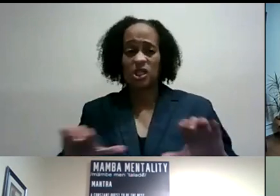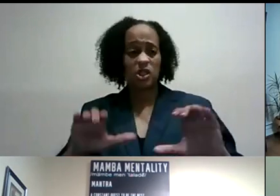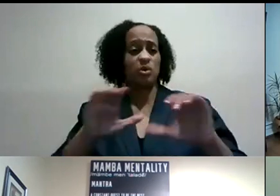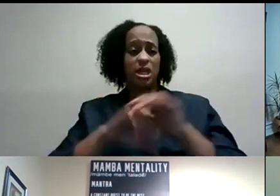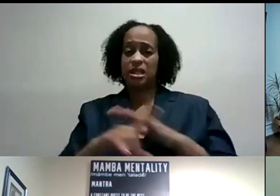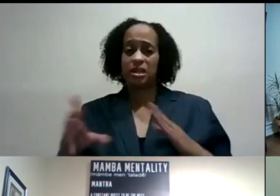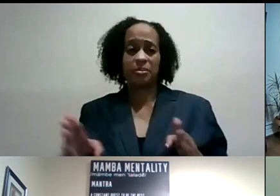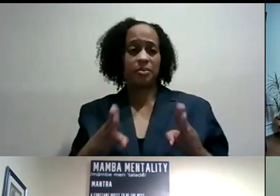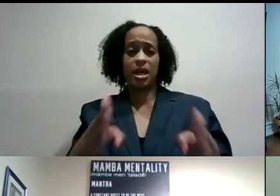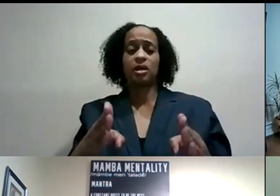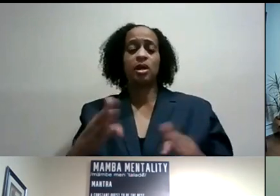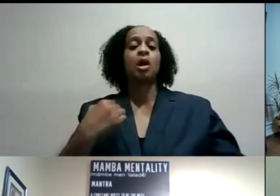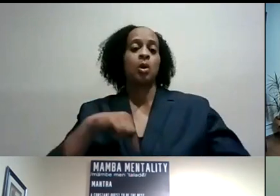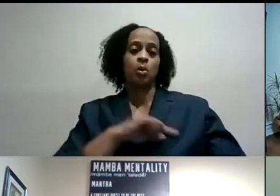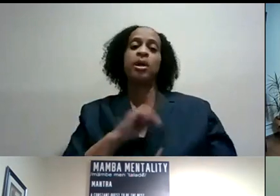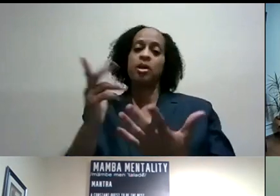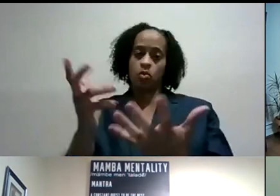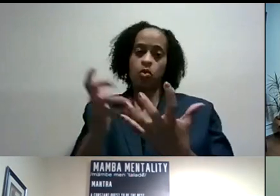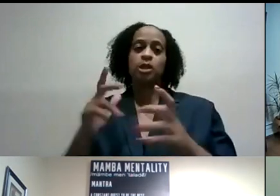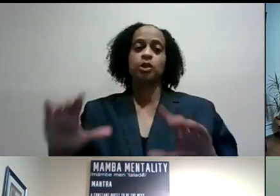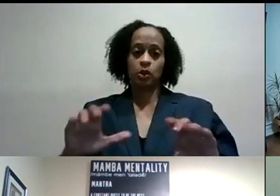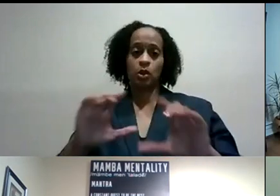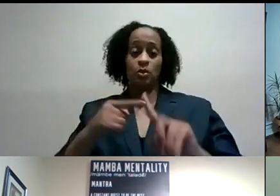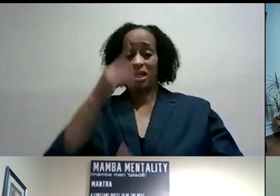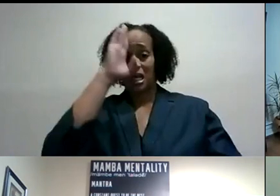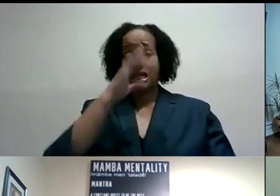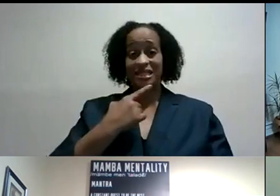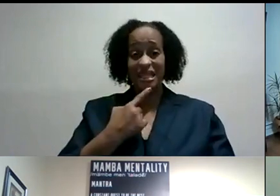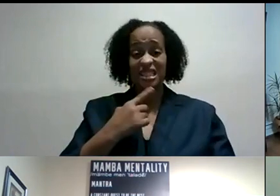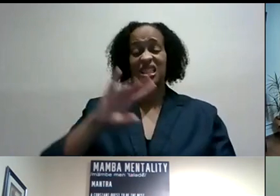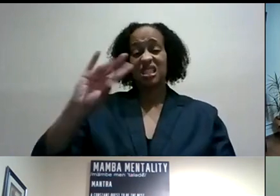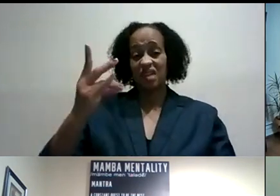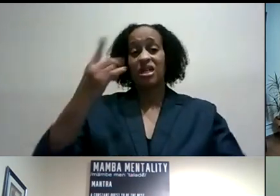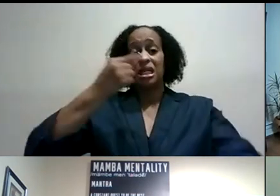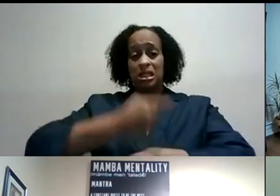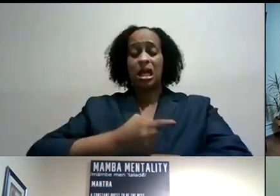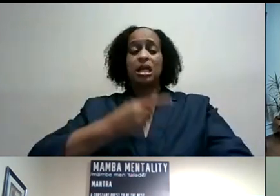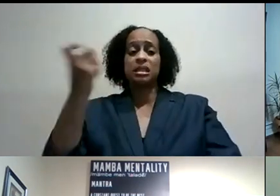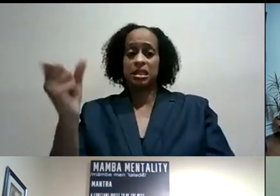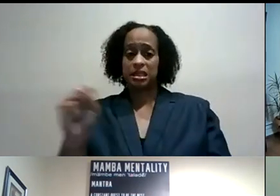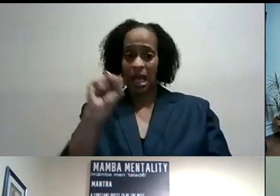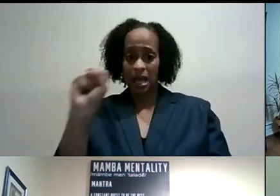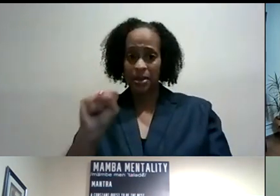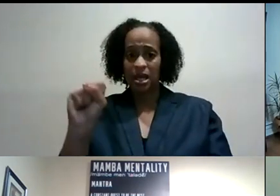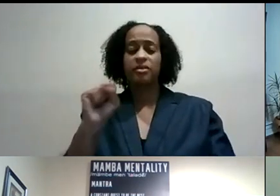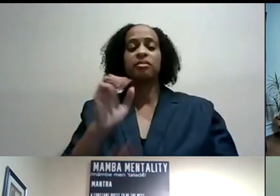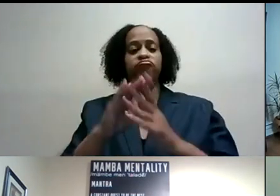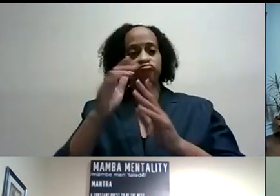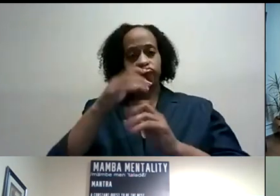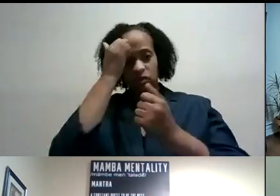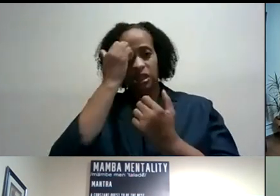manner in which we want to do it. When God says the seventh day is the Sabbath, keep the seventh